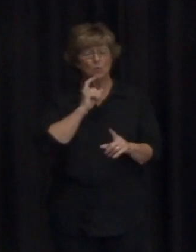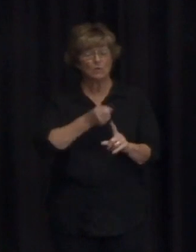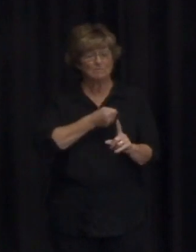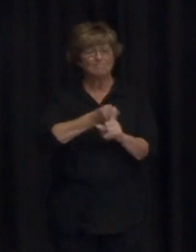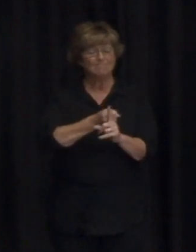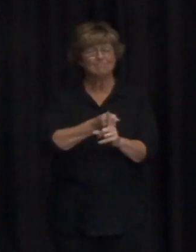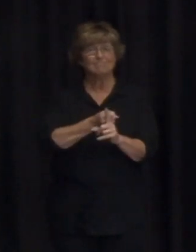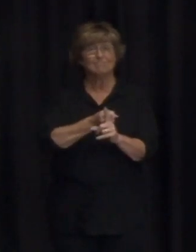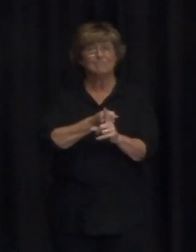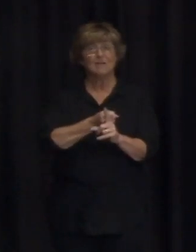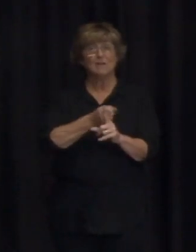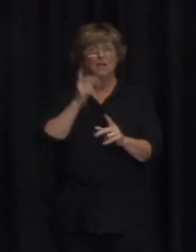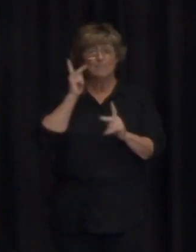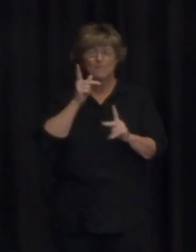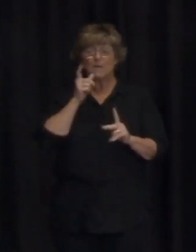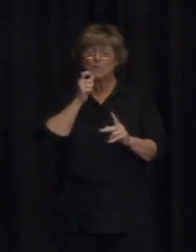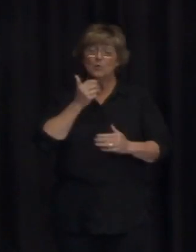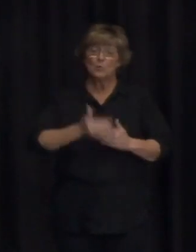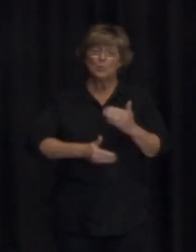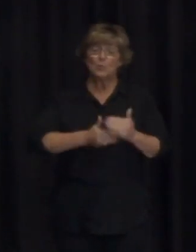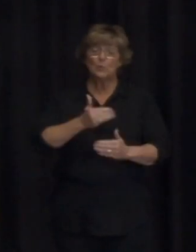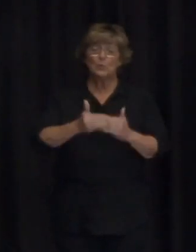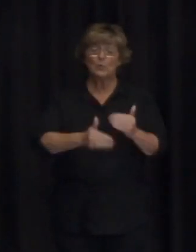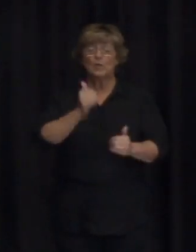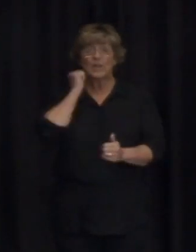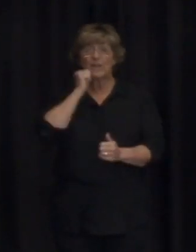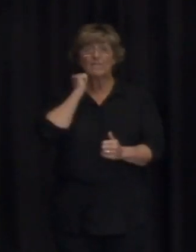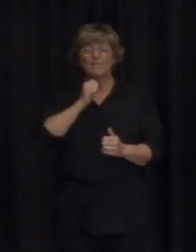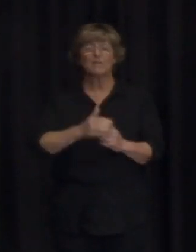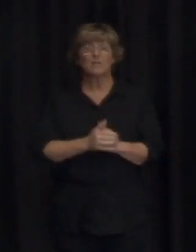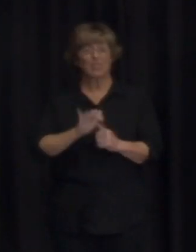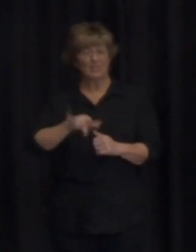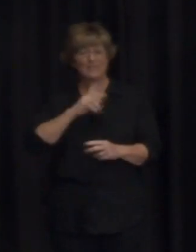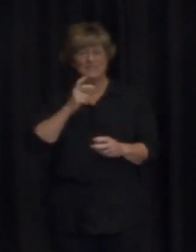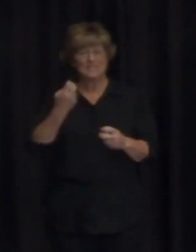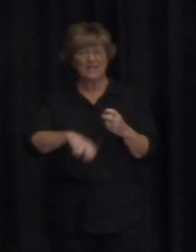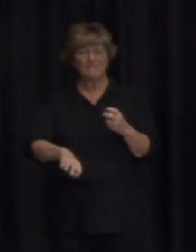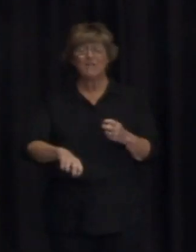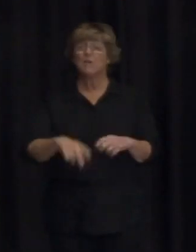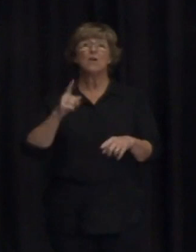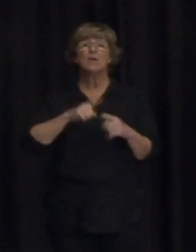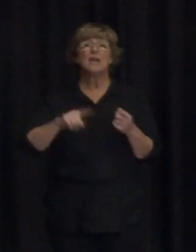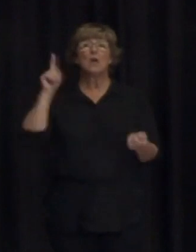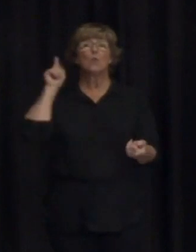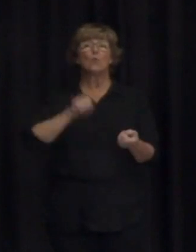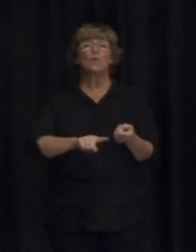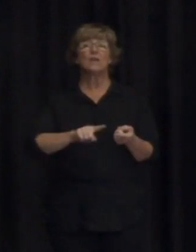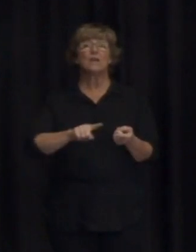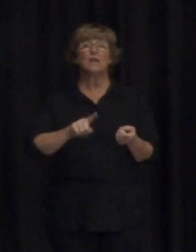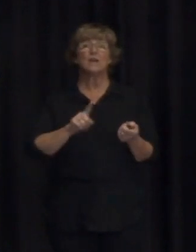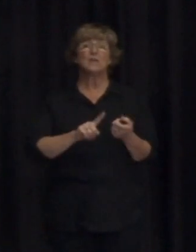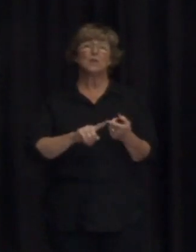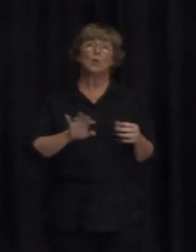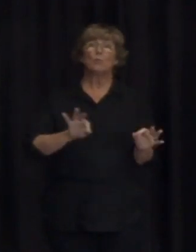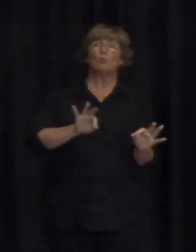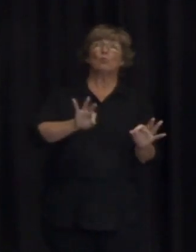real people on the ground every single day. So that made this very difficult. You cannot reduce any of this to a couple of sound bites. There is